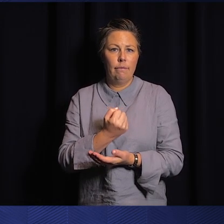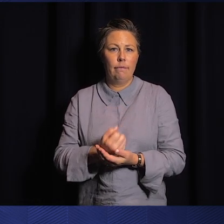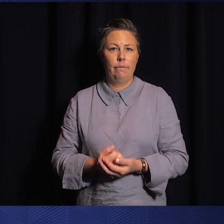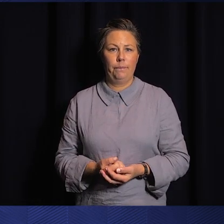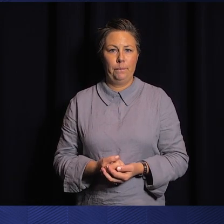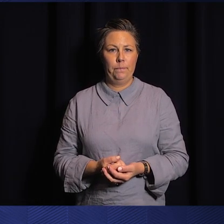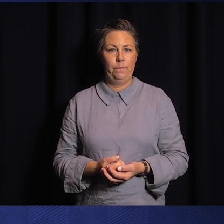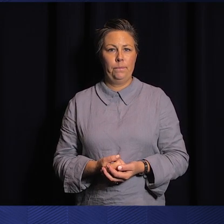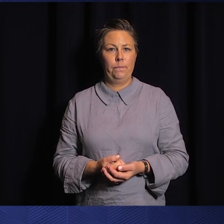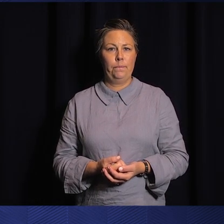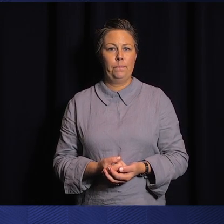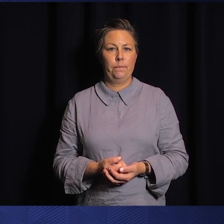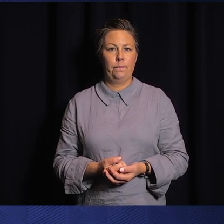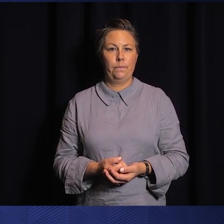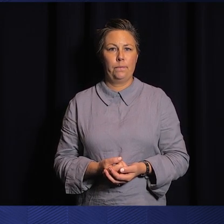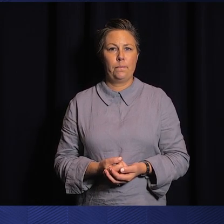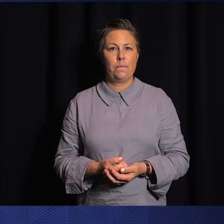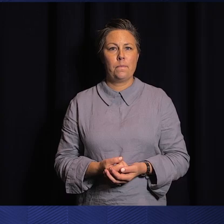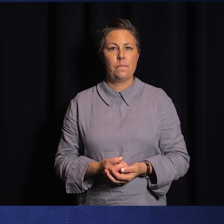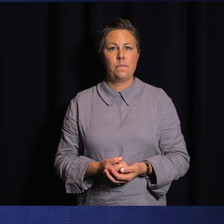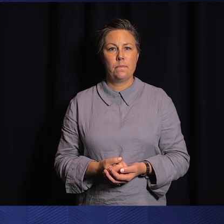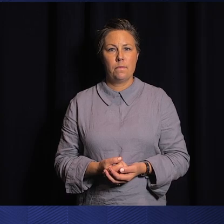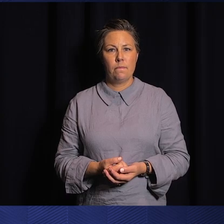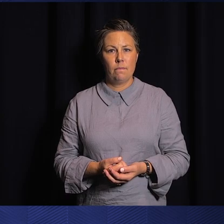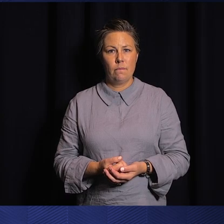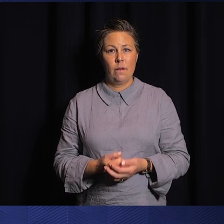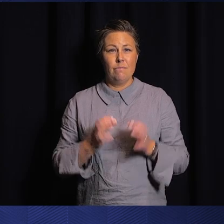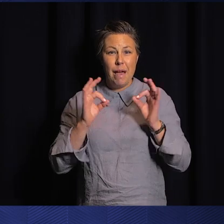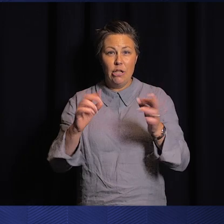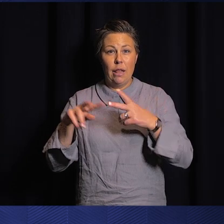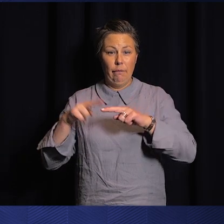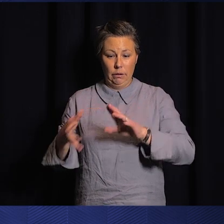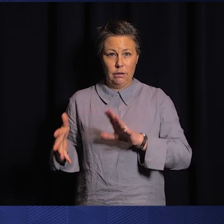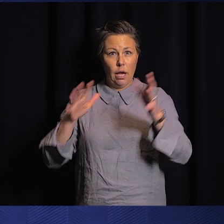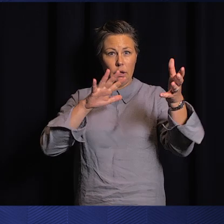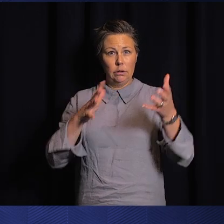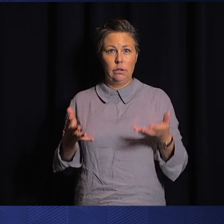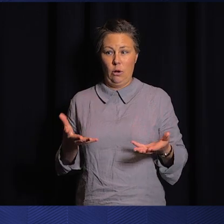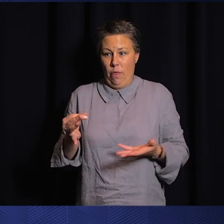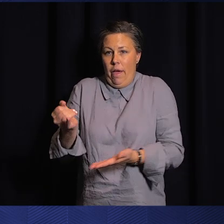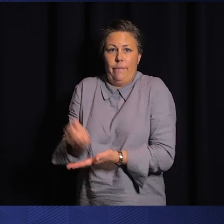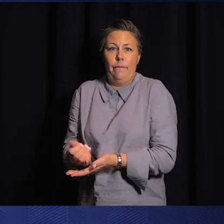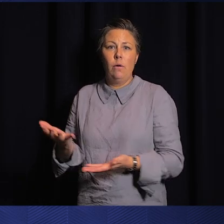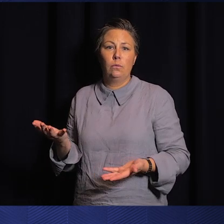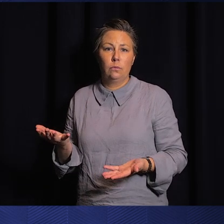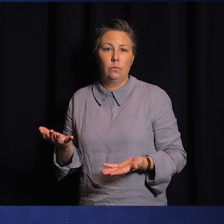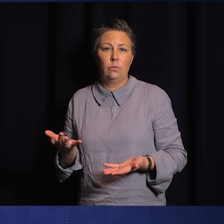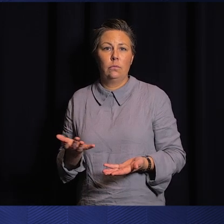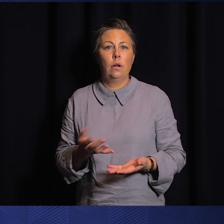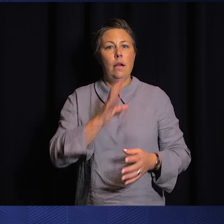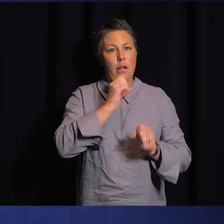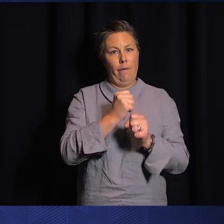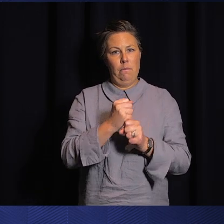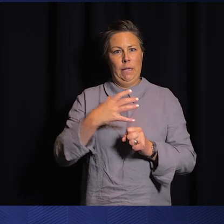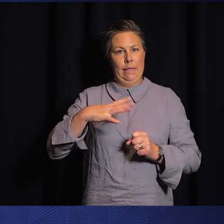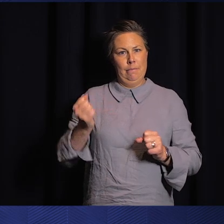been displaced because of disaster, to actually have the affirmative action to protect